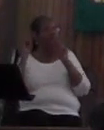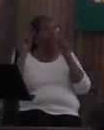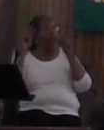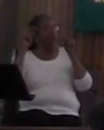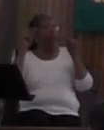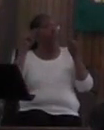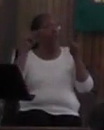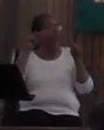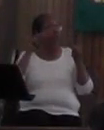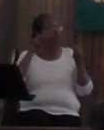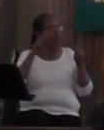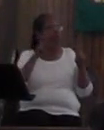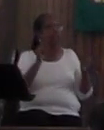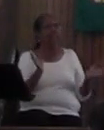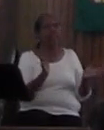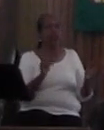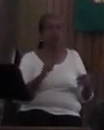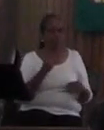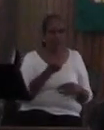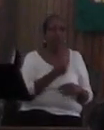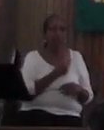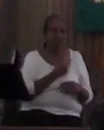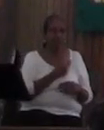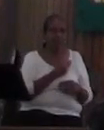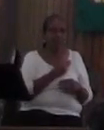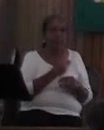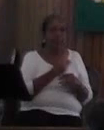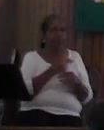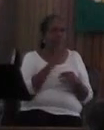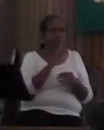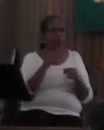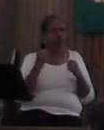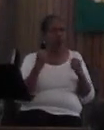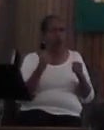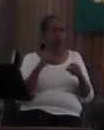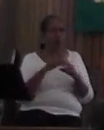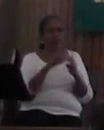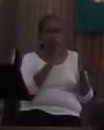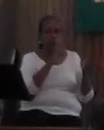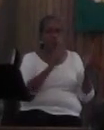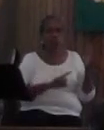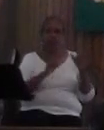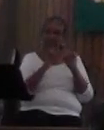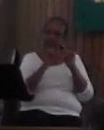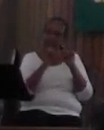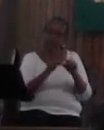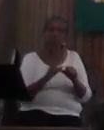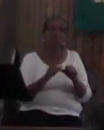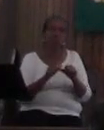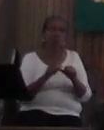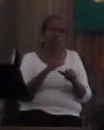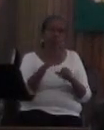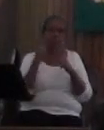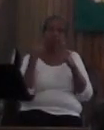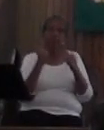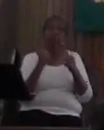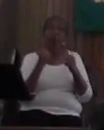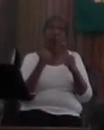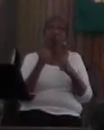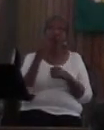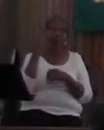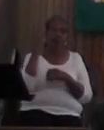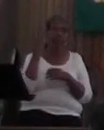heaven, encouraging us to endure, to be strong in the Lord and the power of his might.